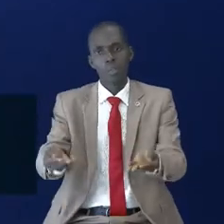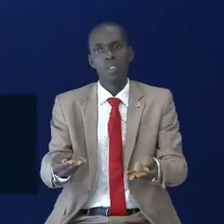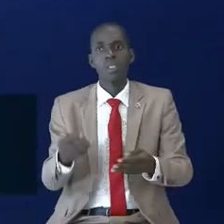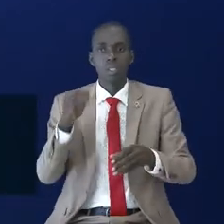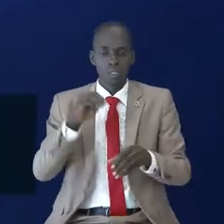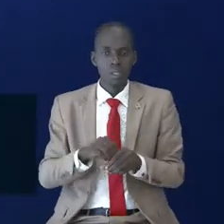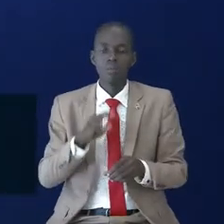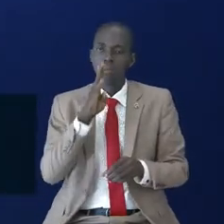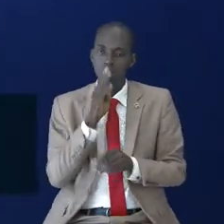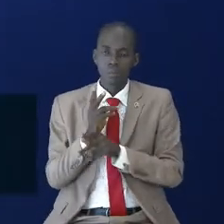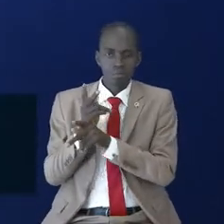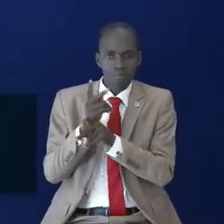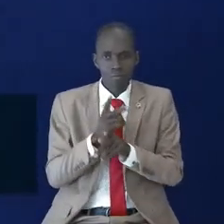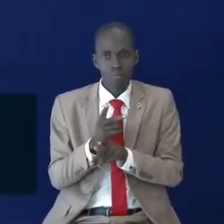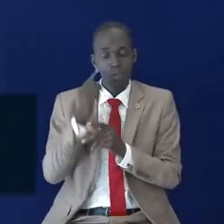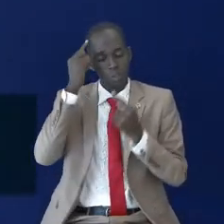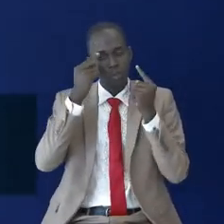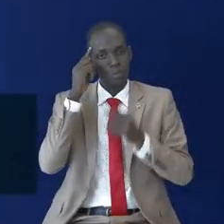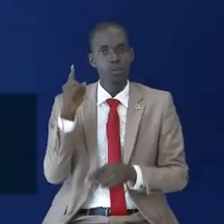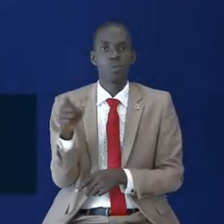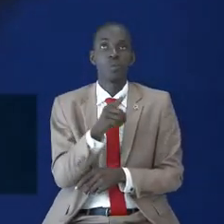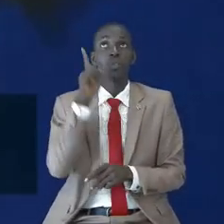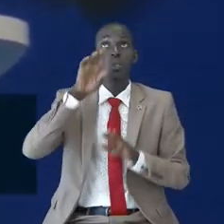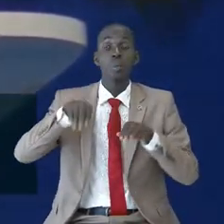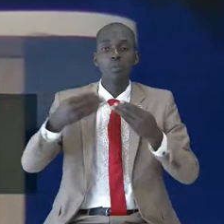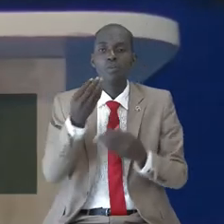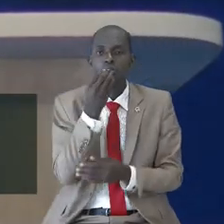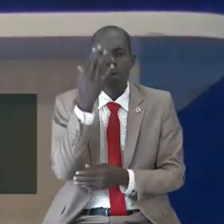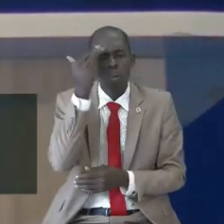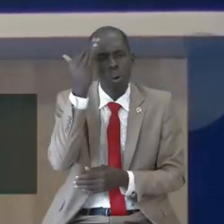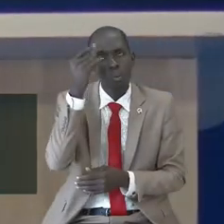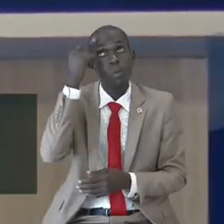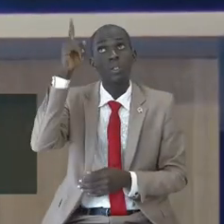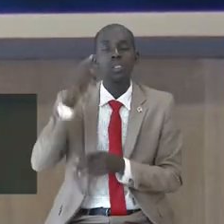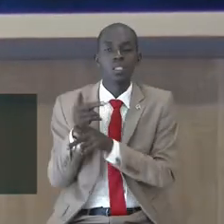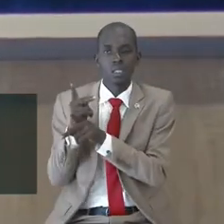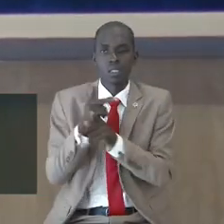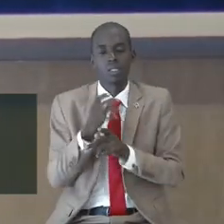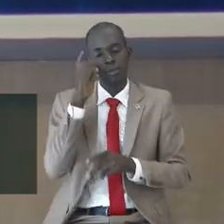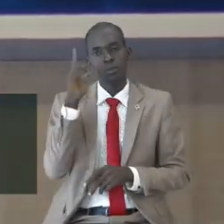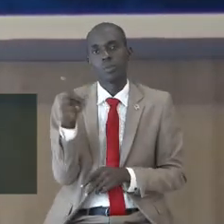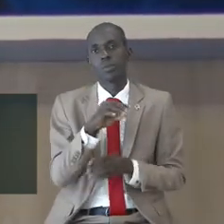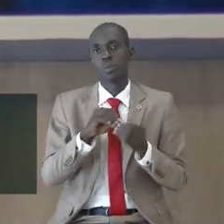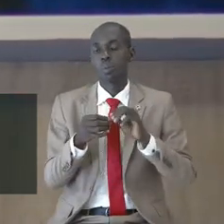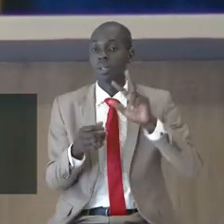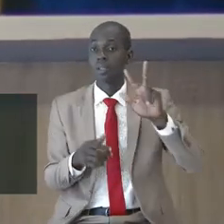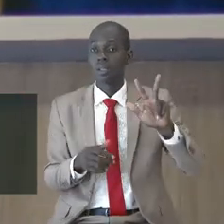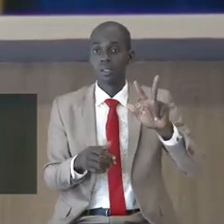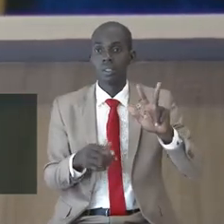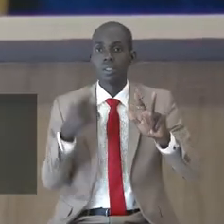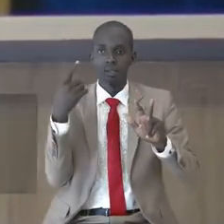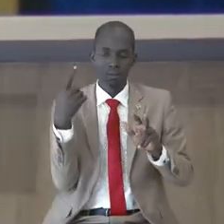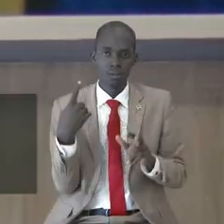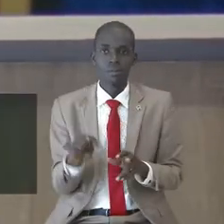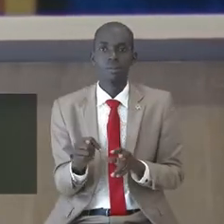being considerate. He provides food because he cares. Number three, the